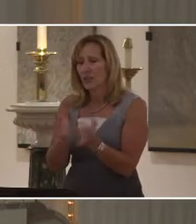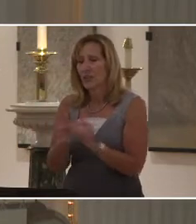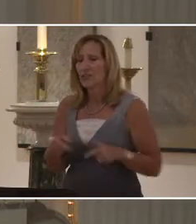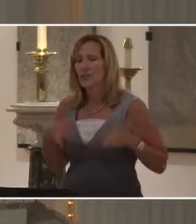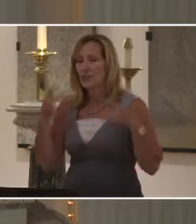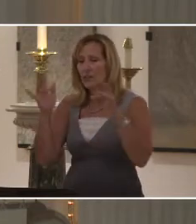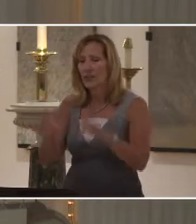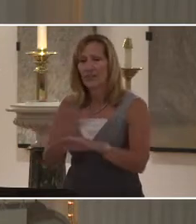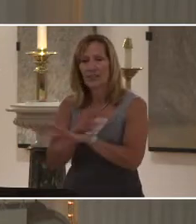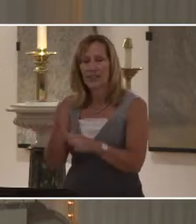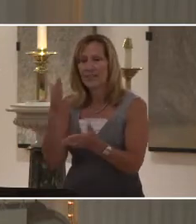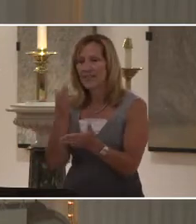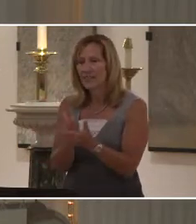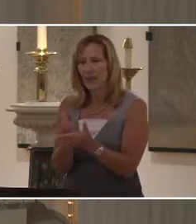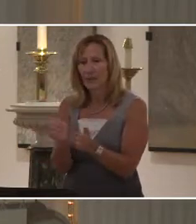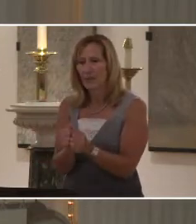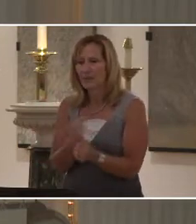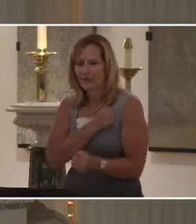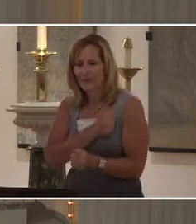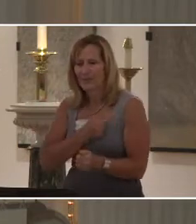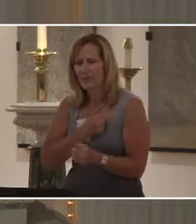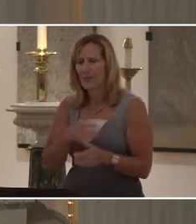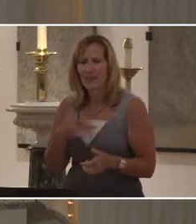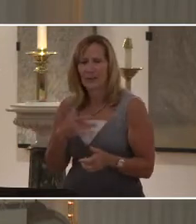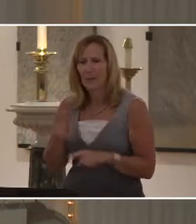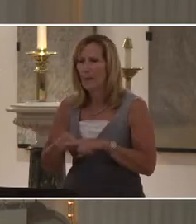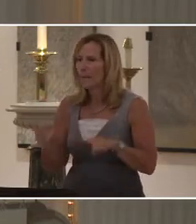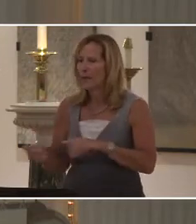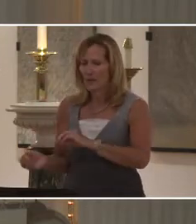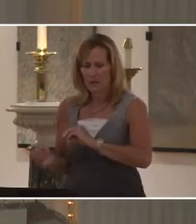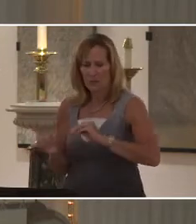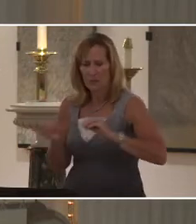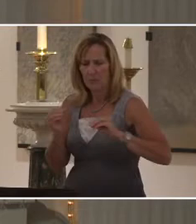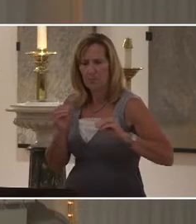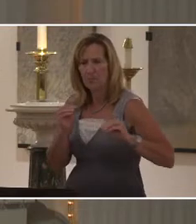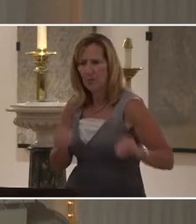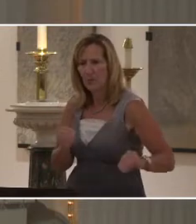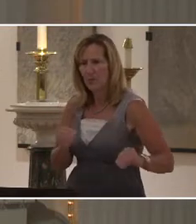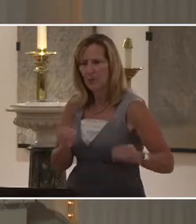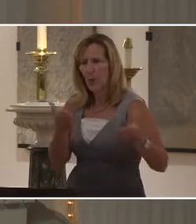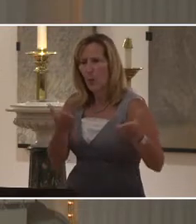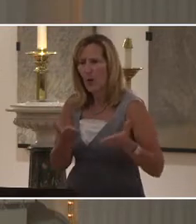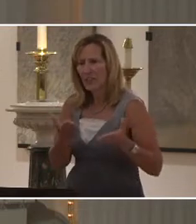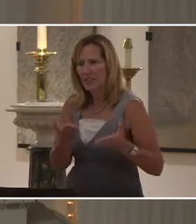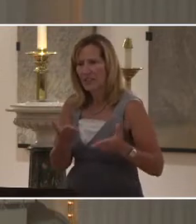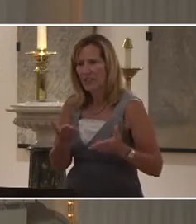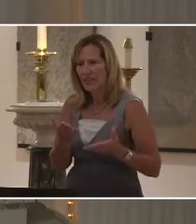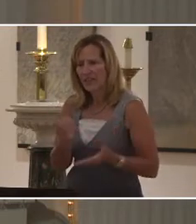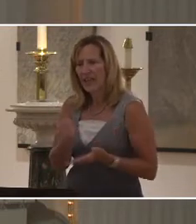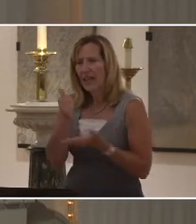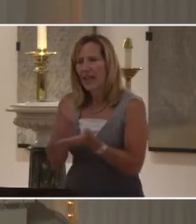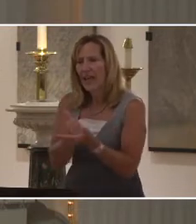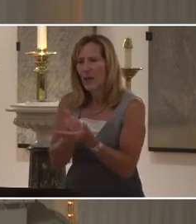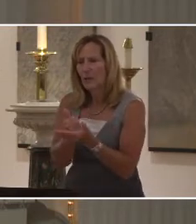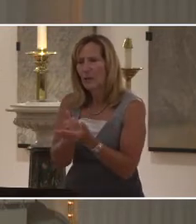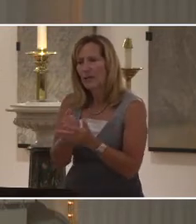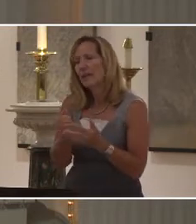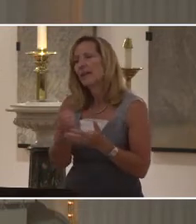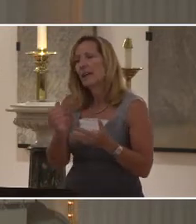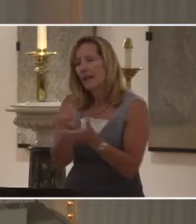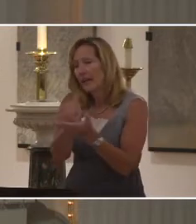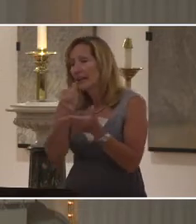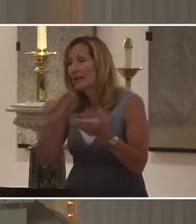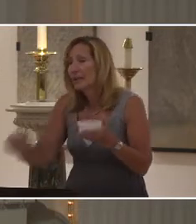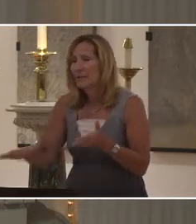not end with sympathetic feelings, but moves to the alleviation of the condition that elicited that